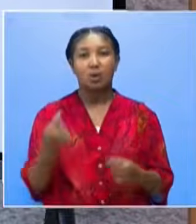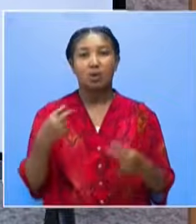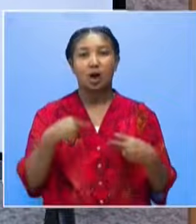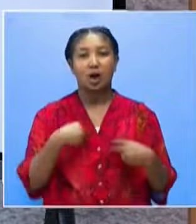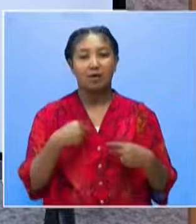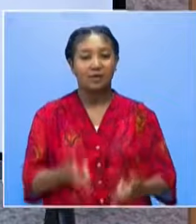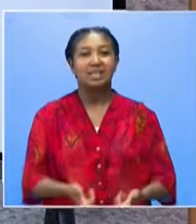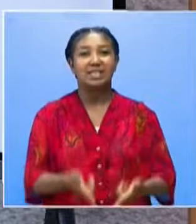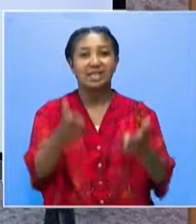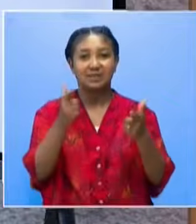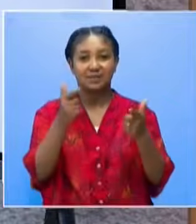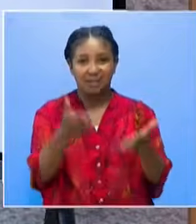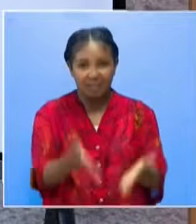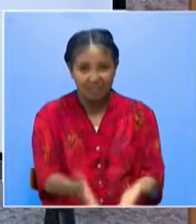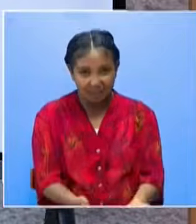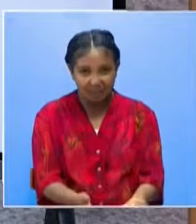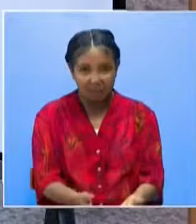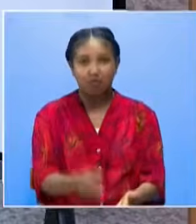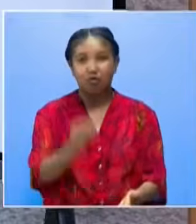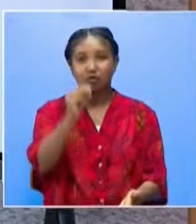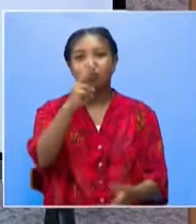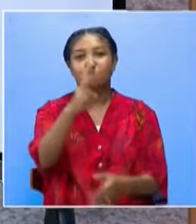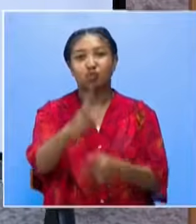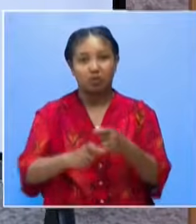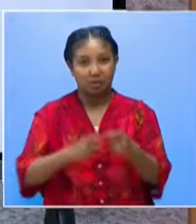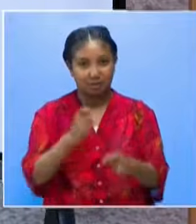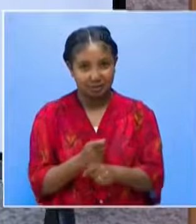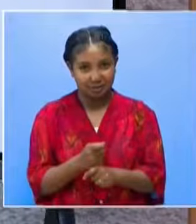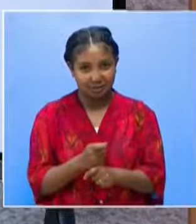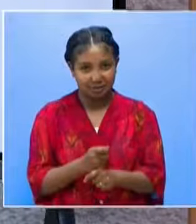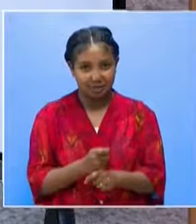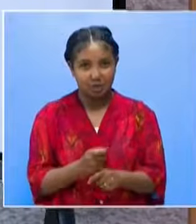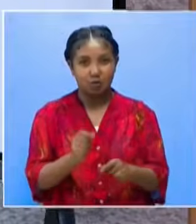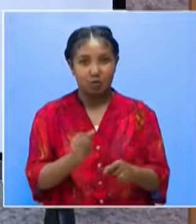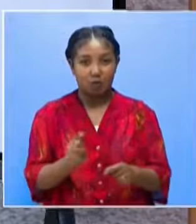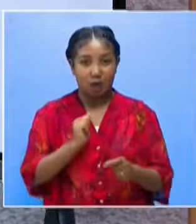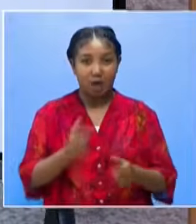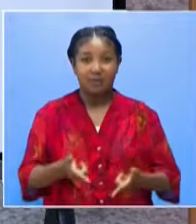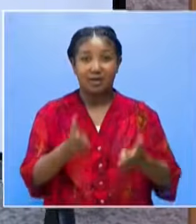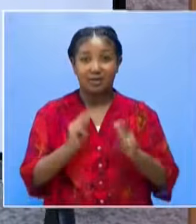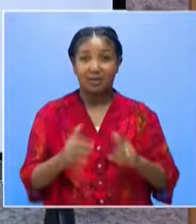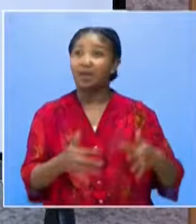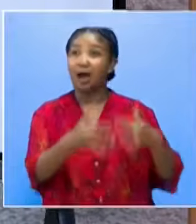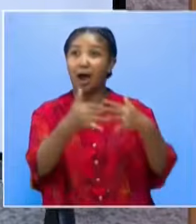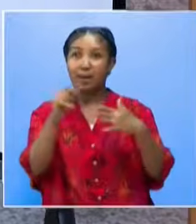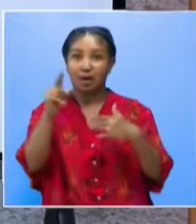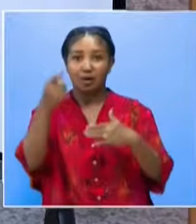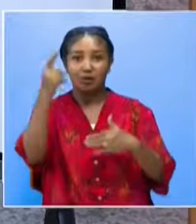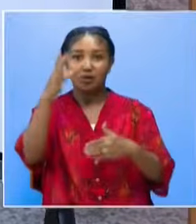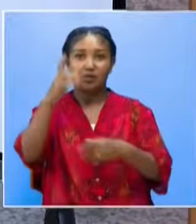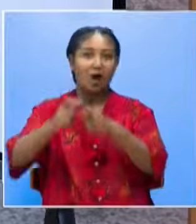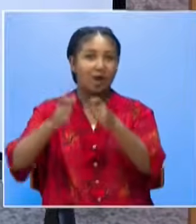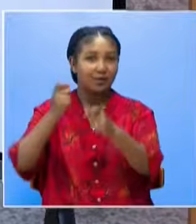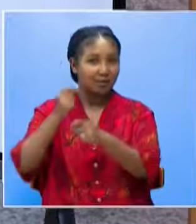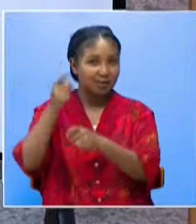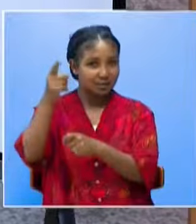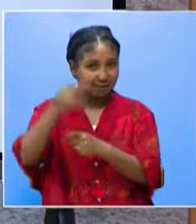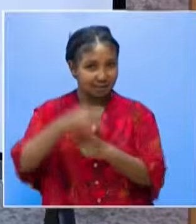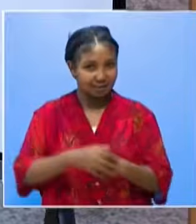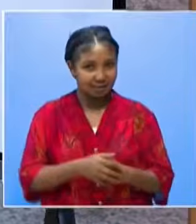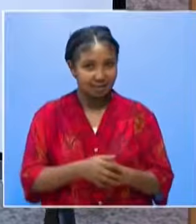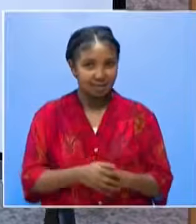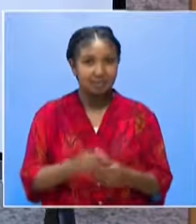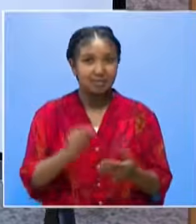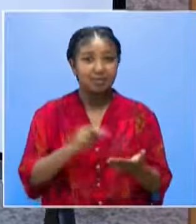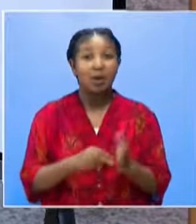lived here for 2 years. We have lived in America for 5 years.